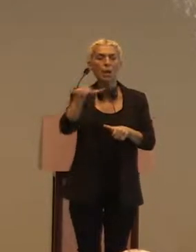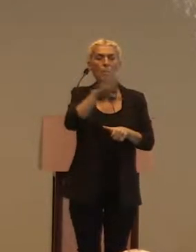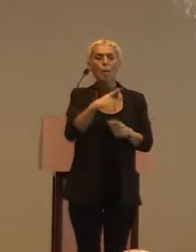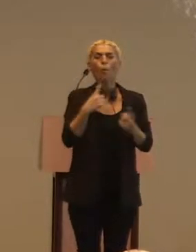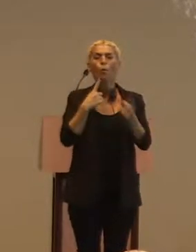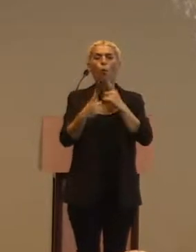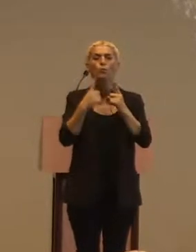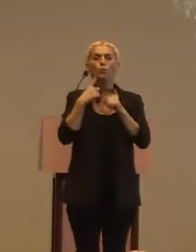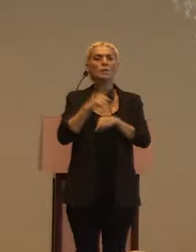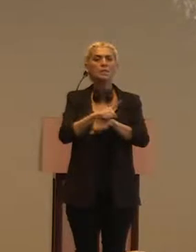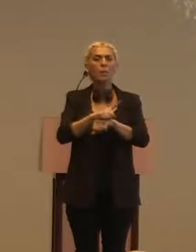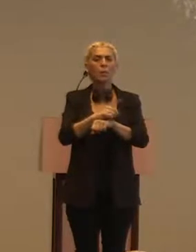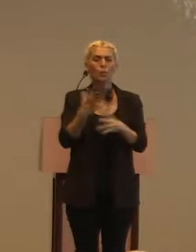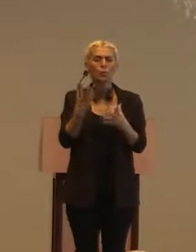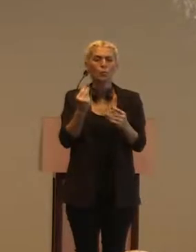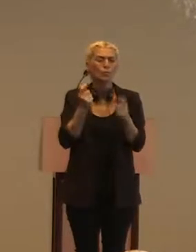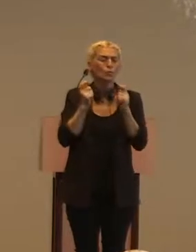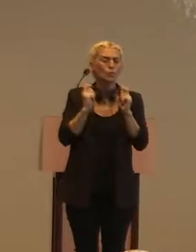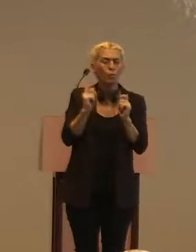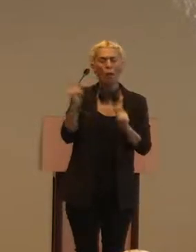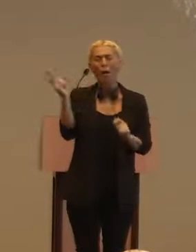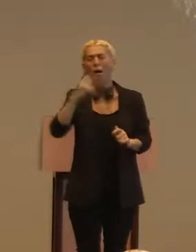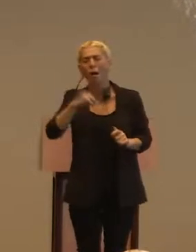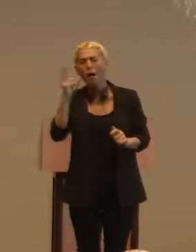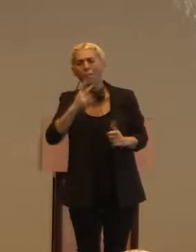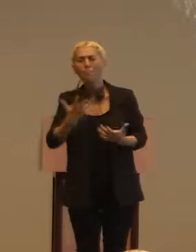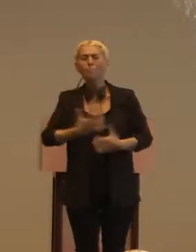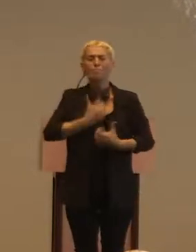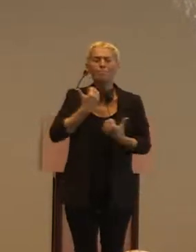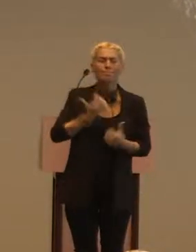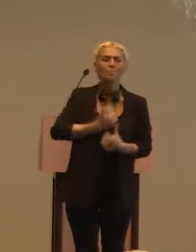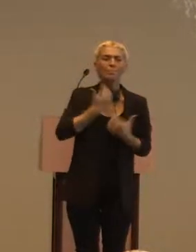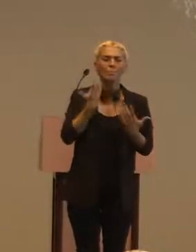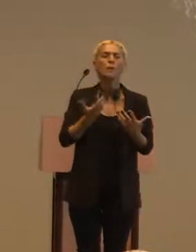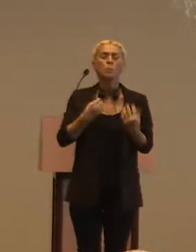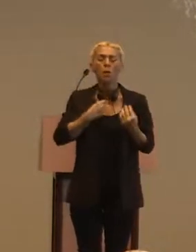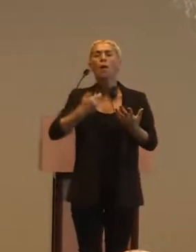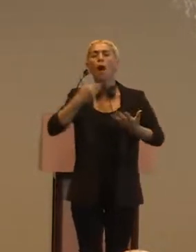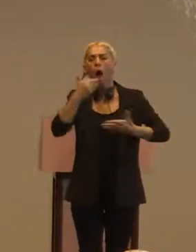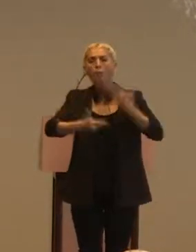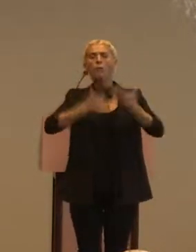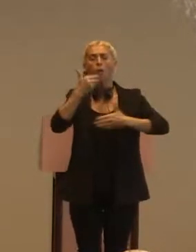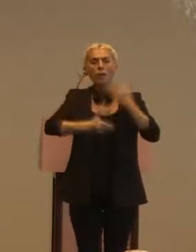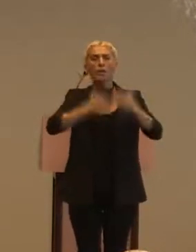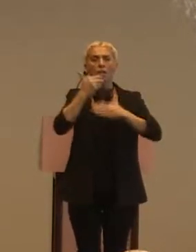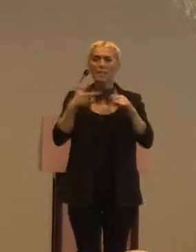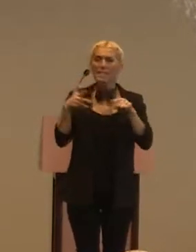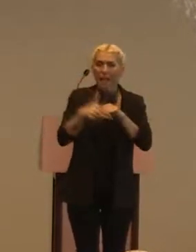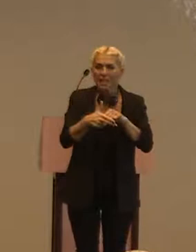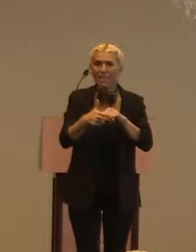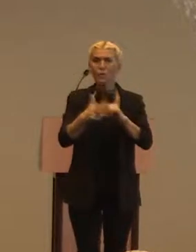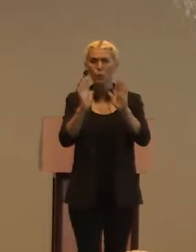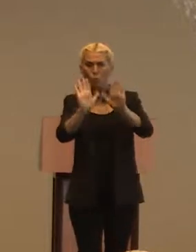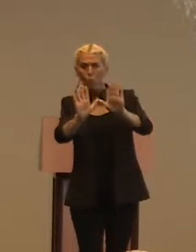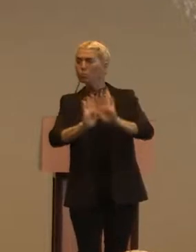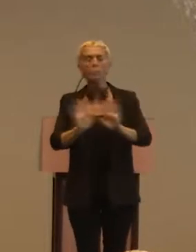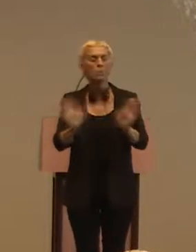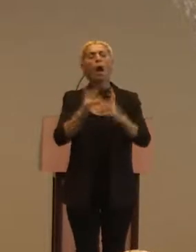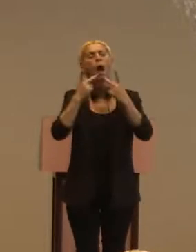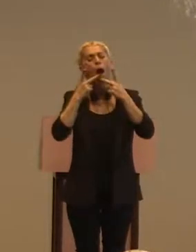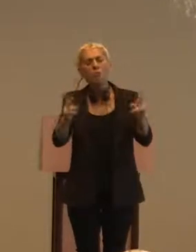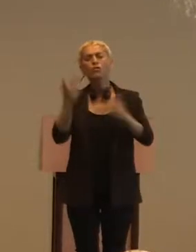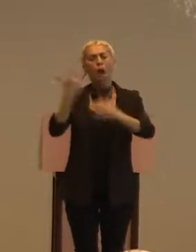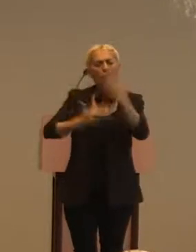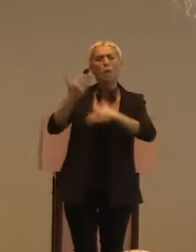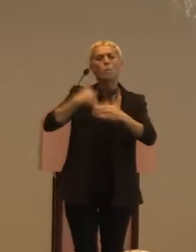to had a little difficulty talking they cried but they kept on talking we wanted to interrupt but they